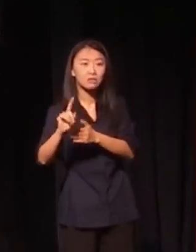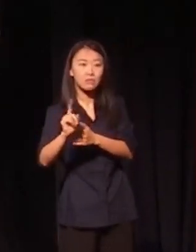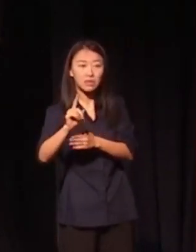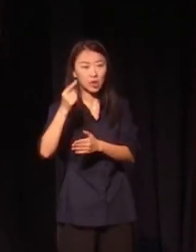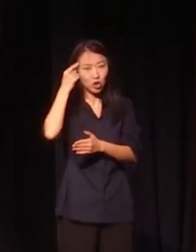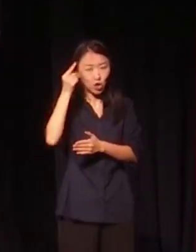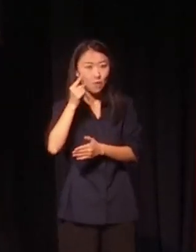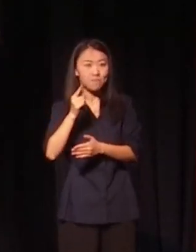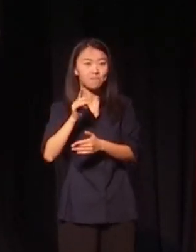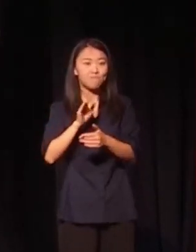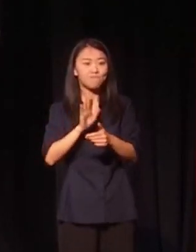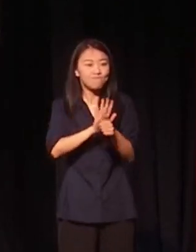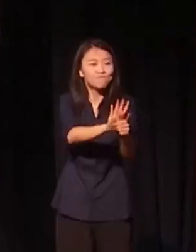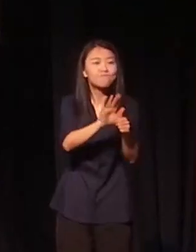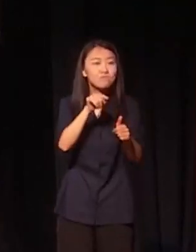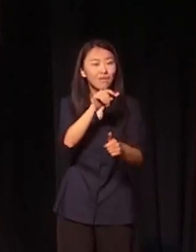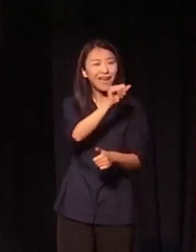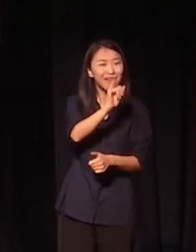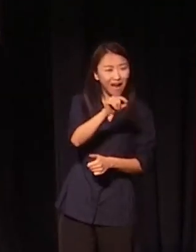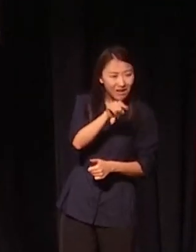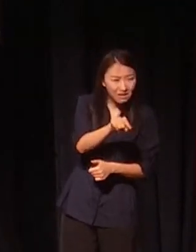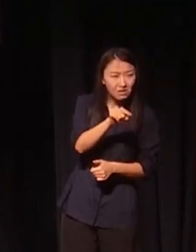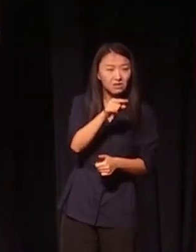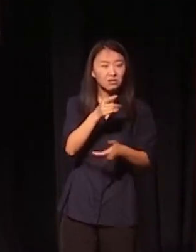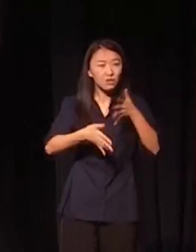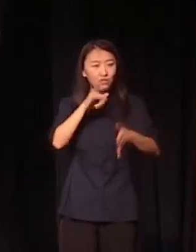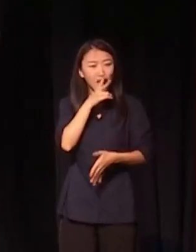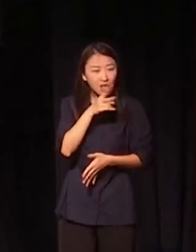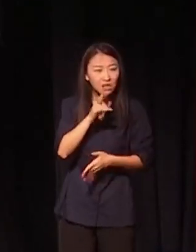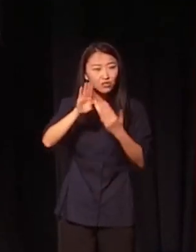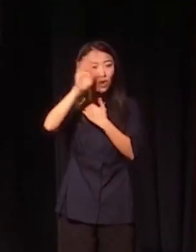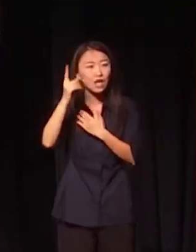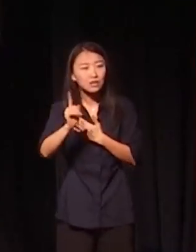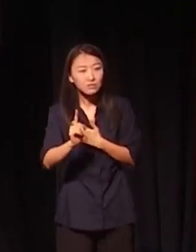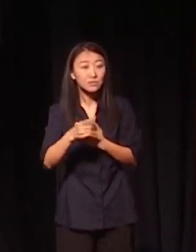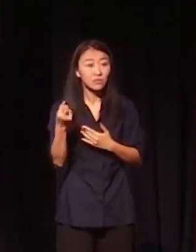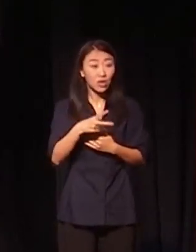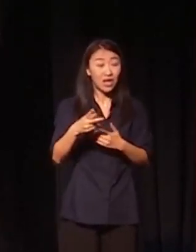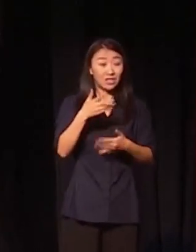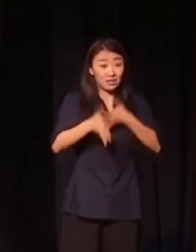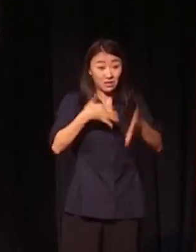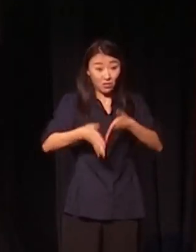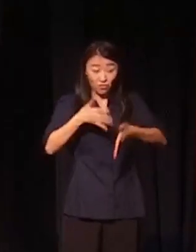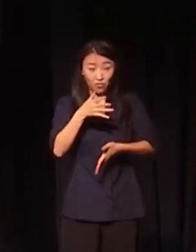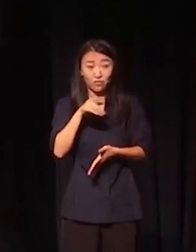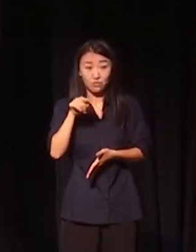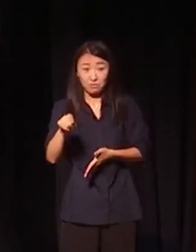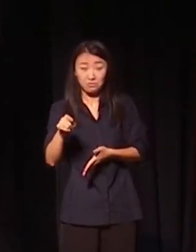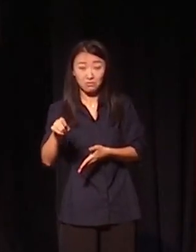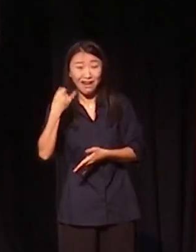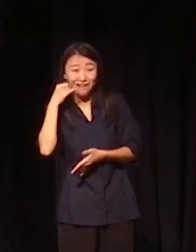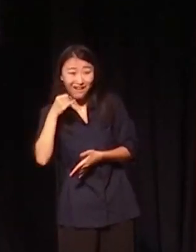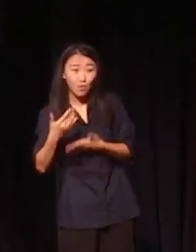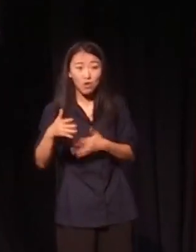to push this agenda and ask these questions and really think about what the implications are for sign language users. And again, going back to